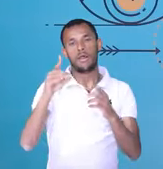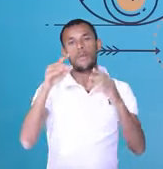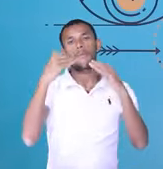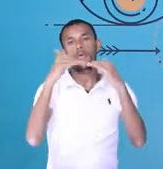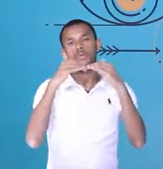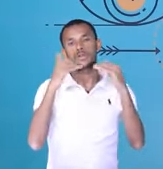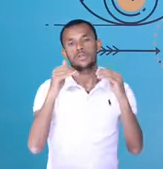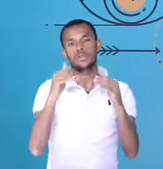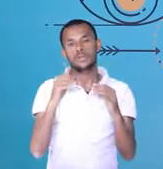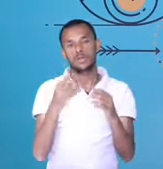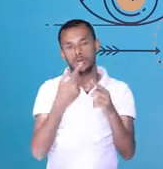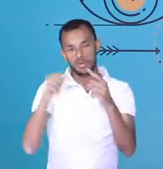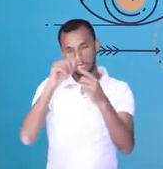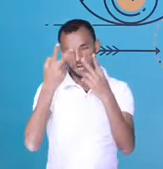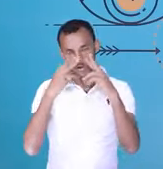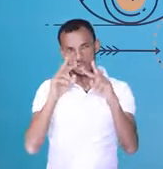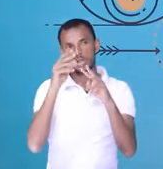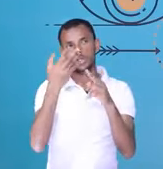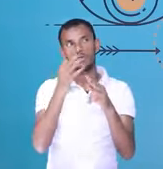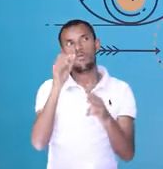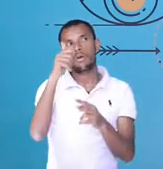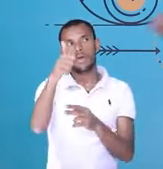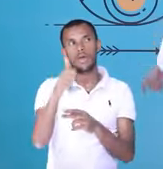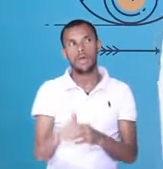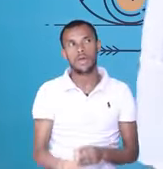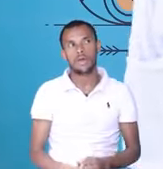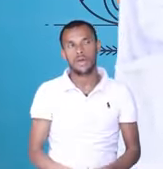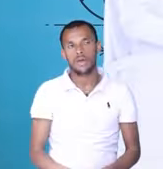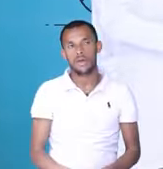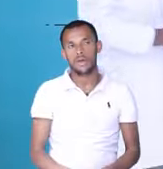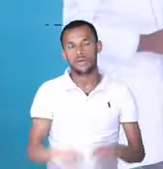the concentration of A raised to X.